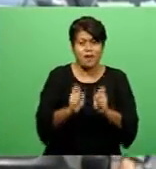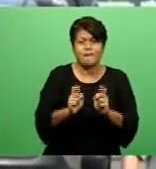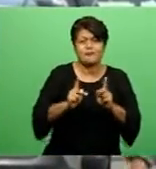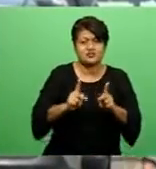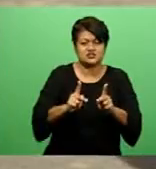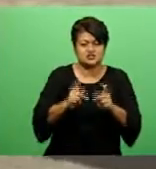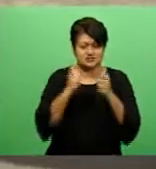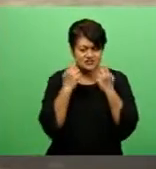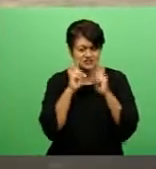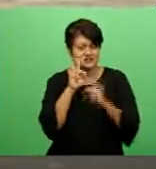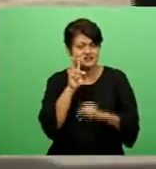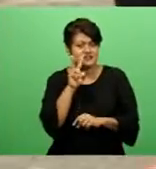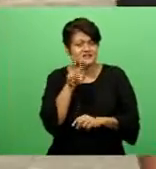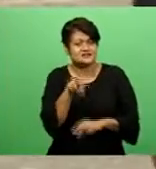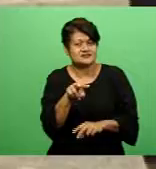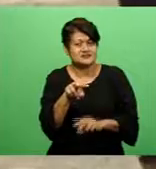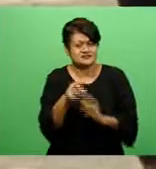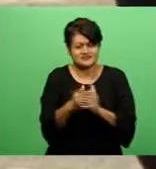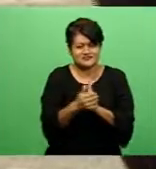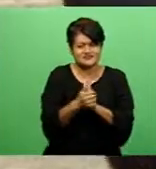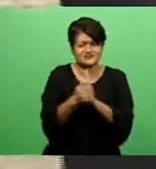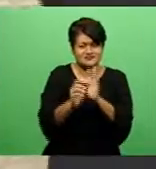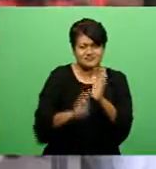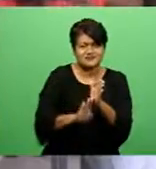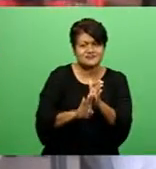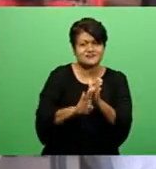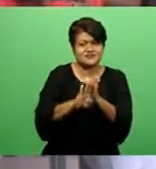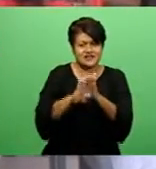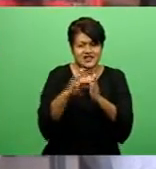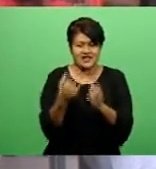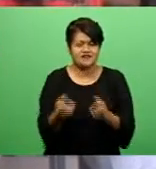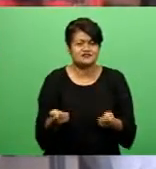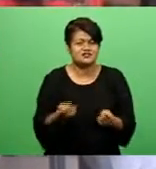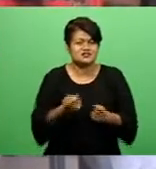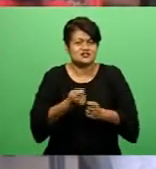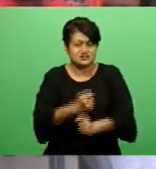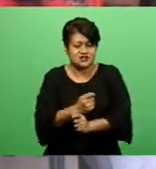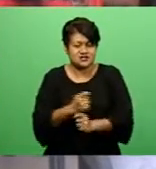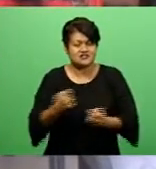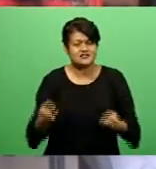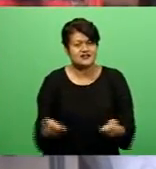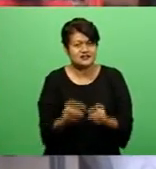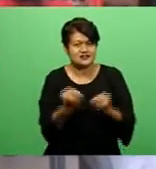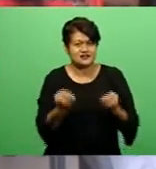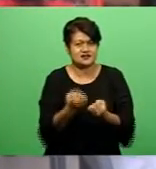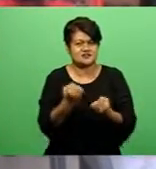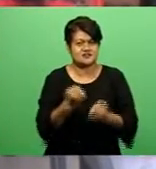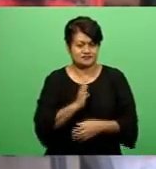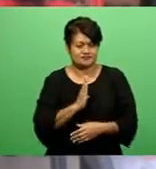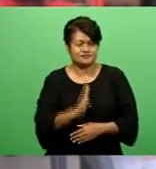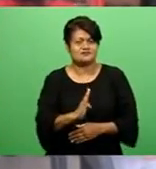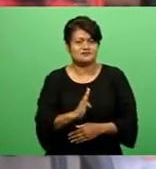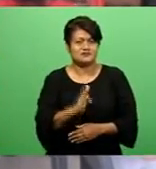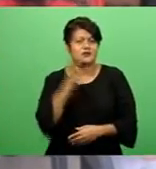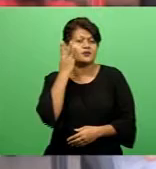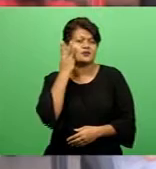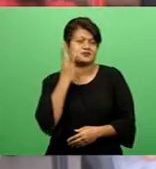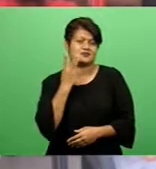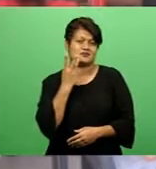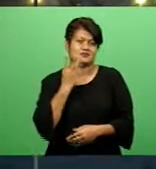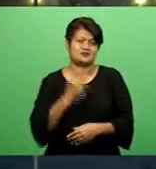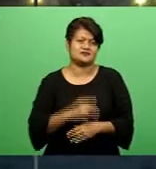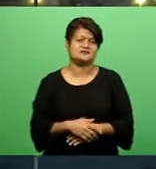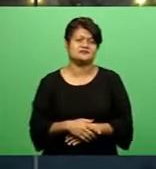progress made, to call for change and to celebrate acts of courage and determination by ordinary women. Kelly Vathala,